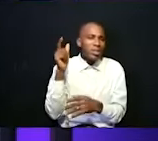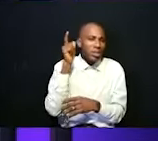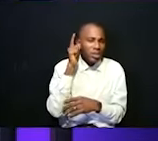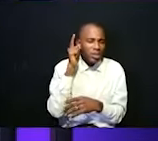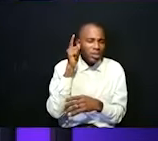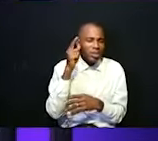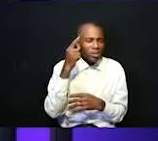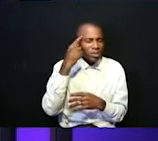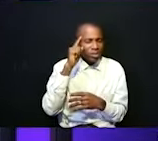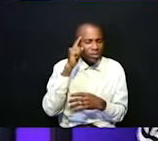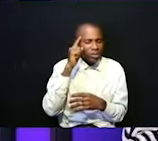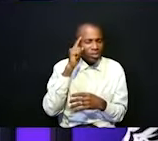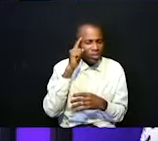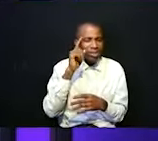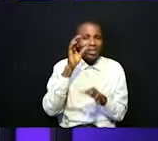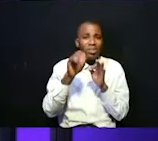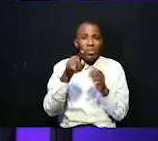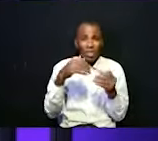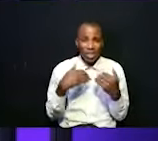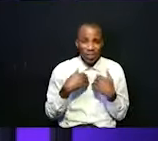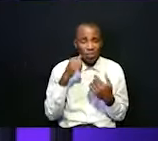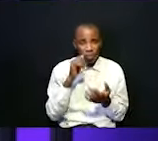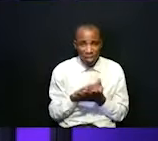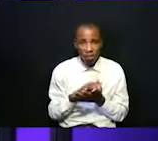you are married,